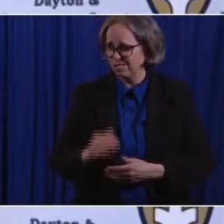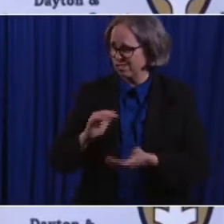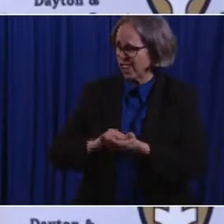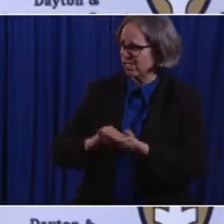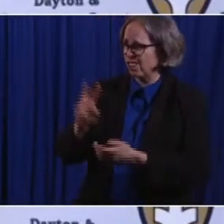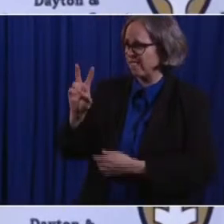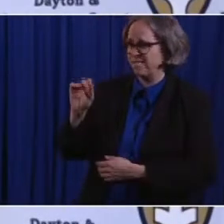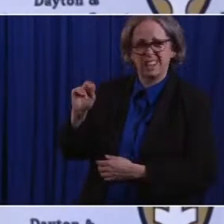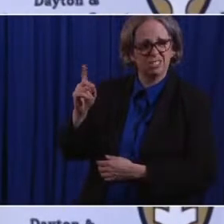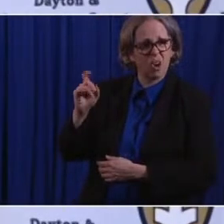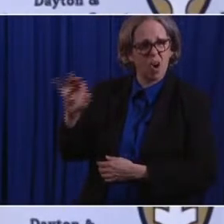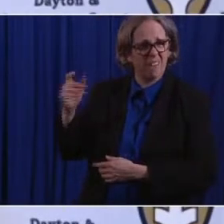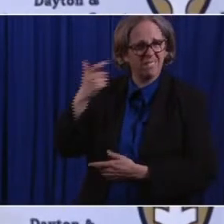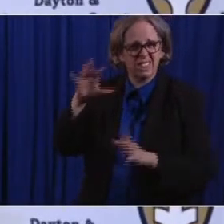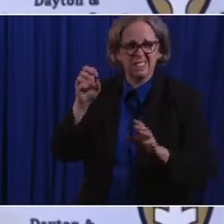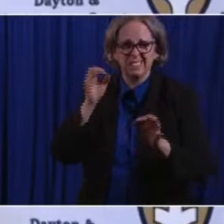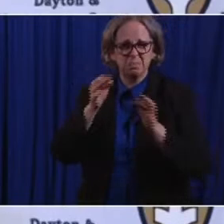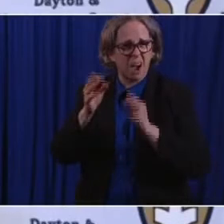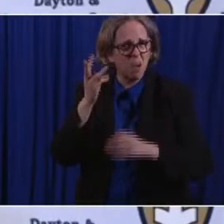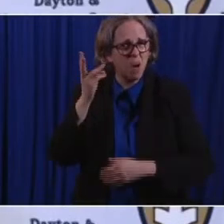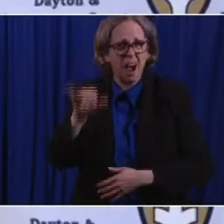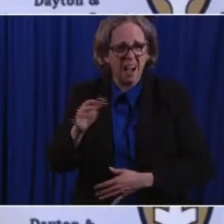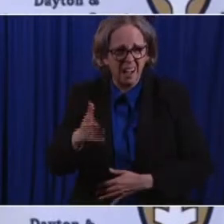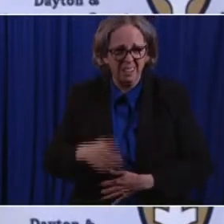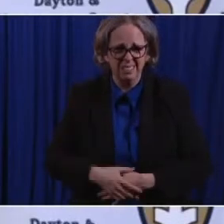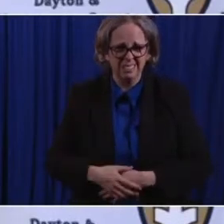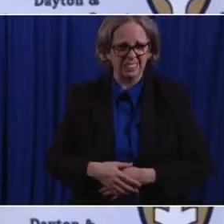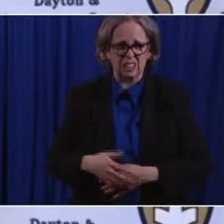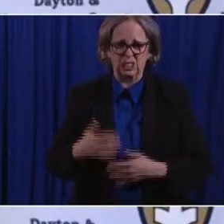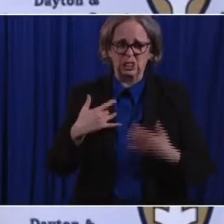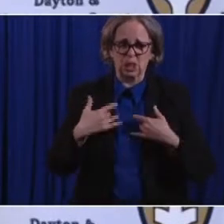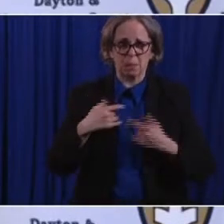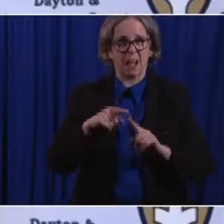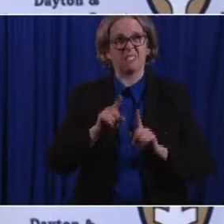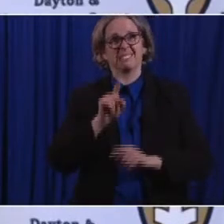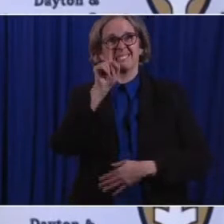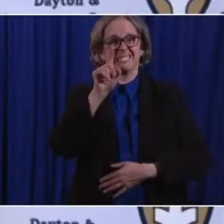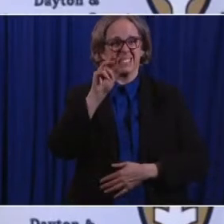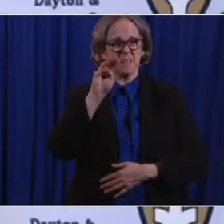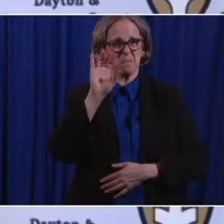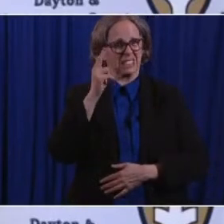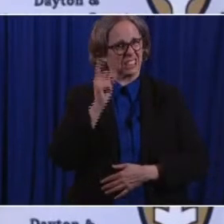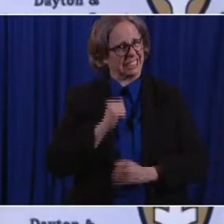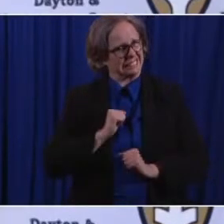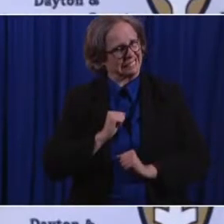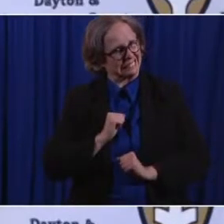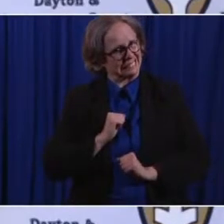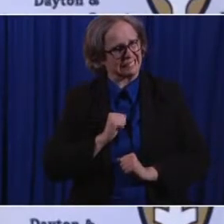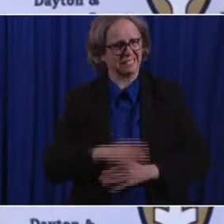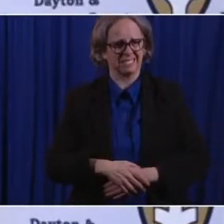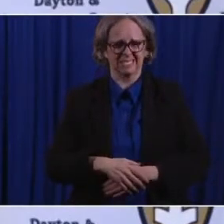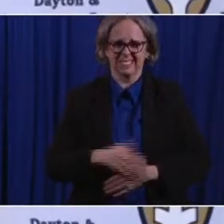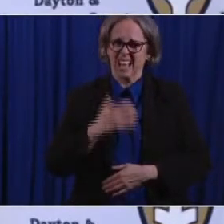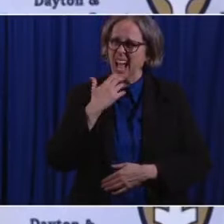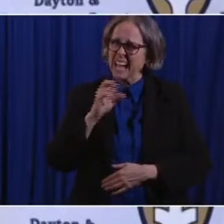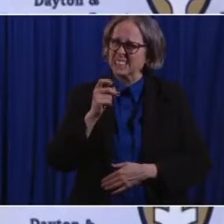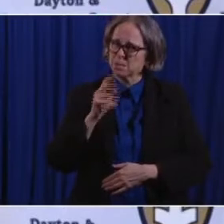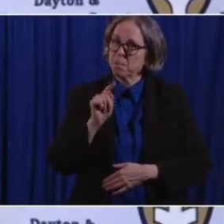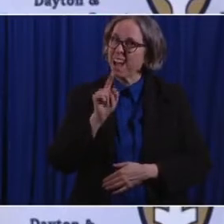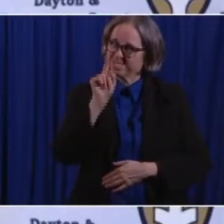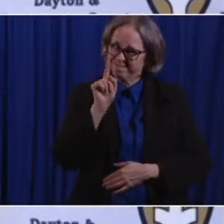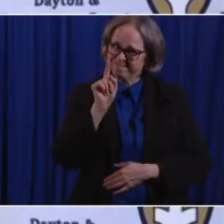We're concerned about what is going on in Michigan. Michigan is one of the hottest spots, unfortunately, in the